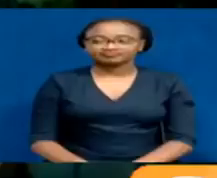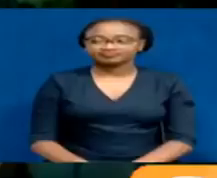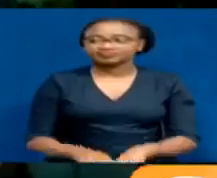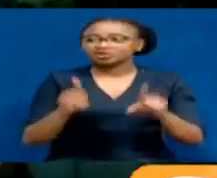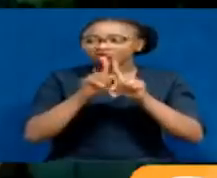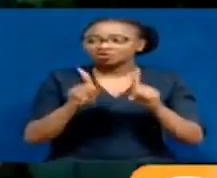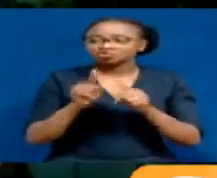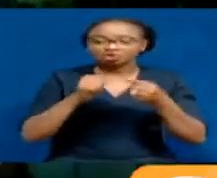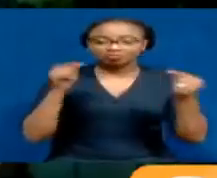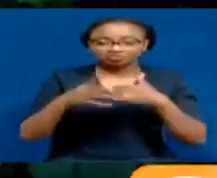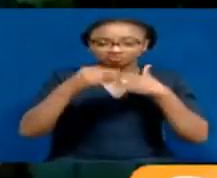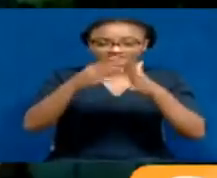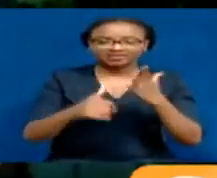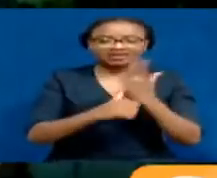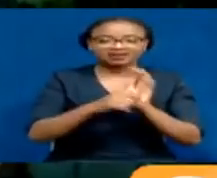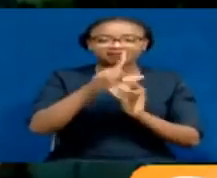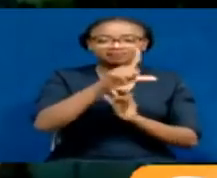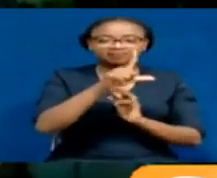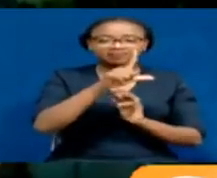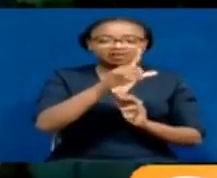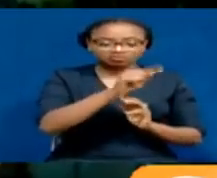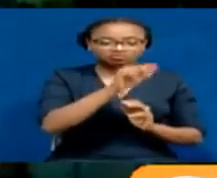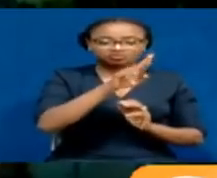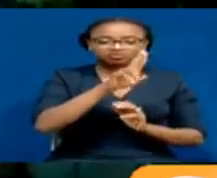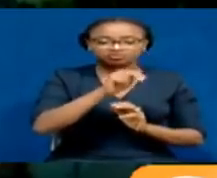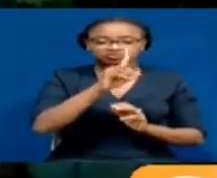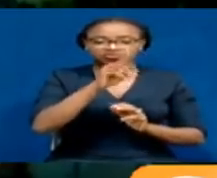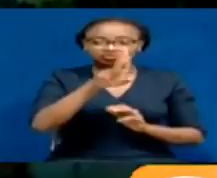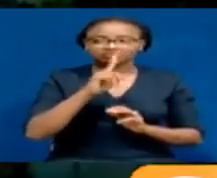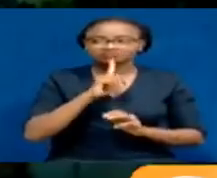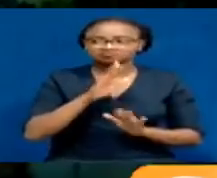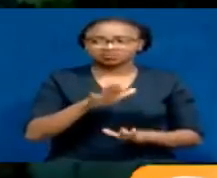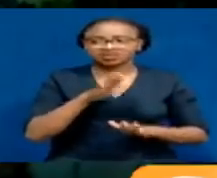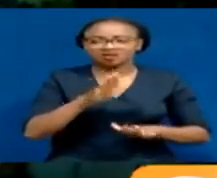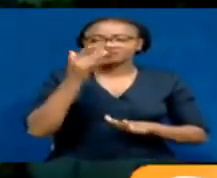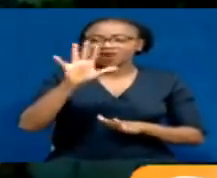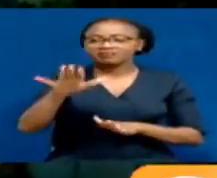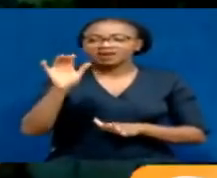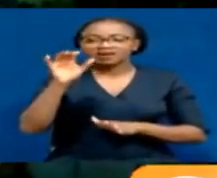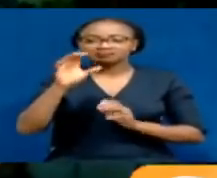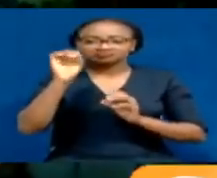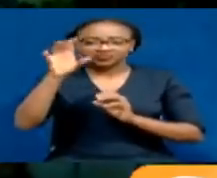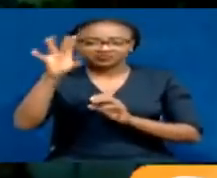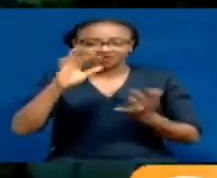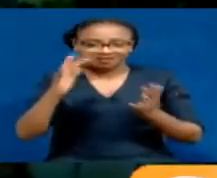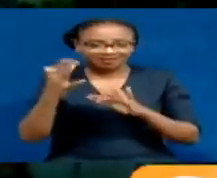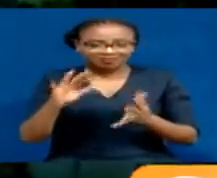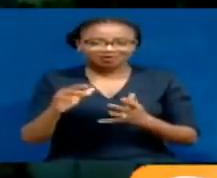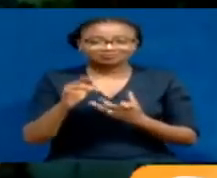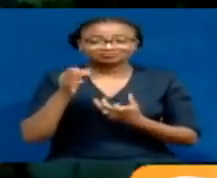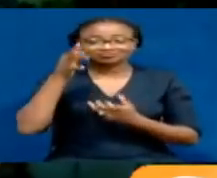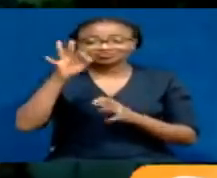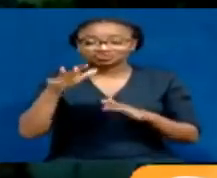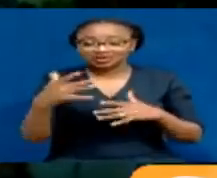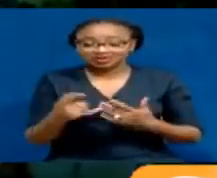Exiled Tanzanian opposition leader Tundu Lissu is expressing cautious optimism about the future of his country under President Samia Suluhu.